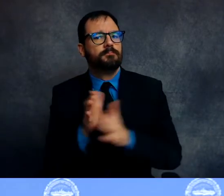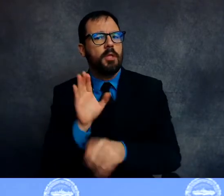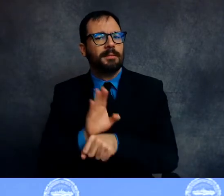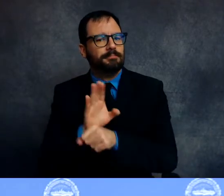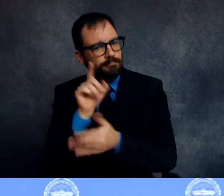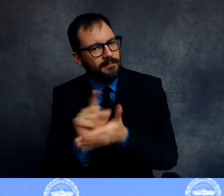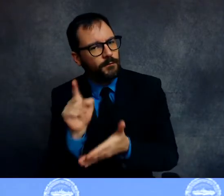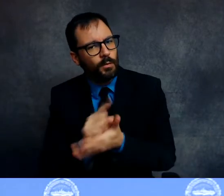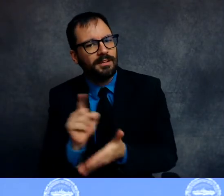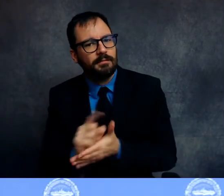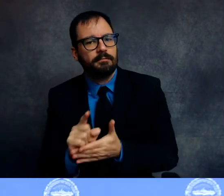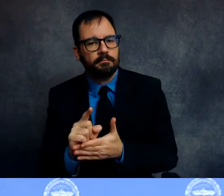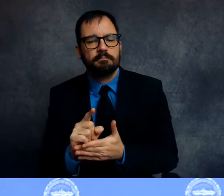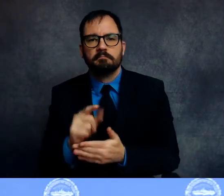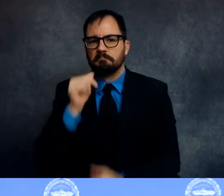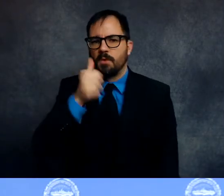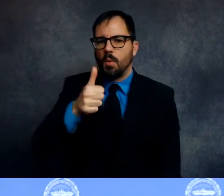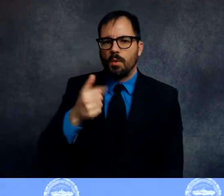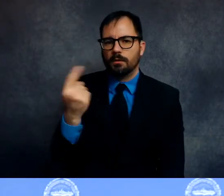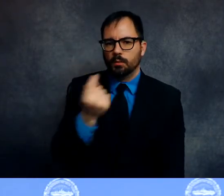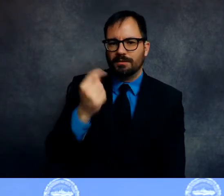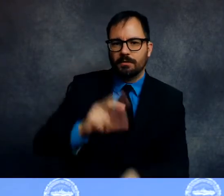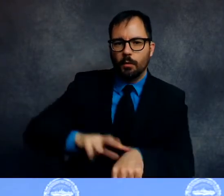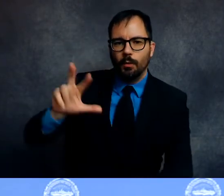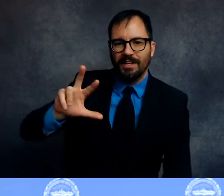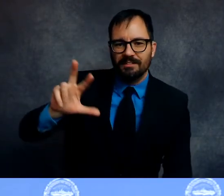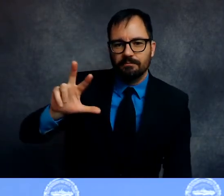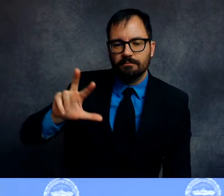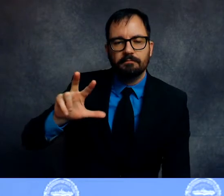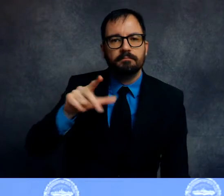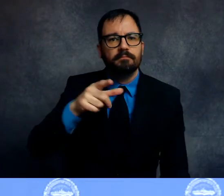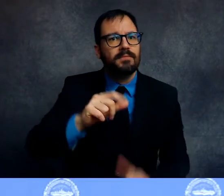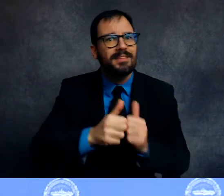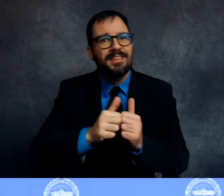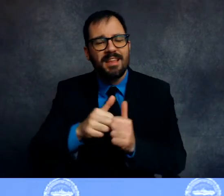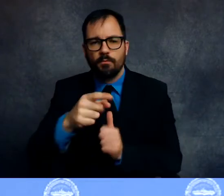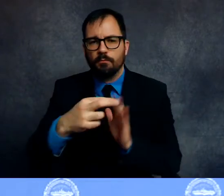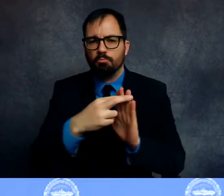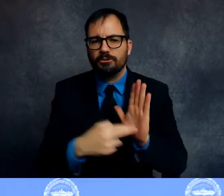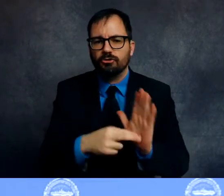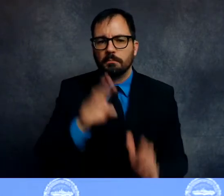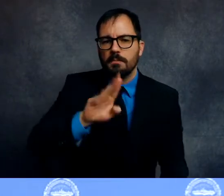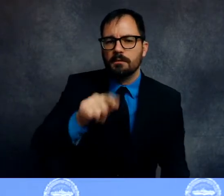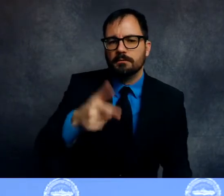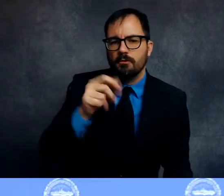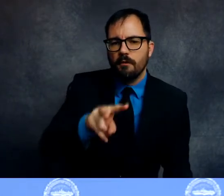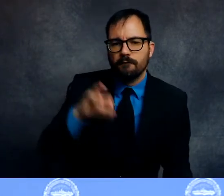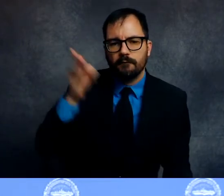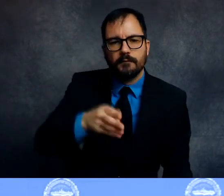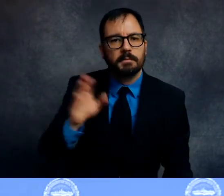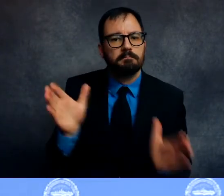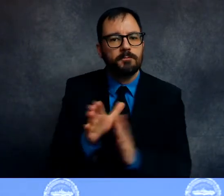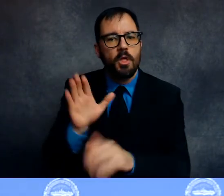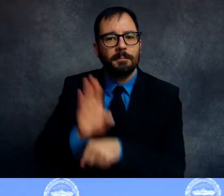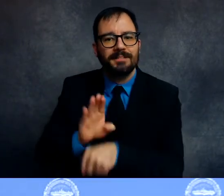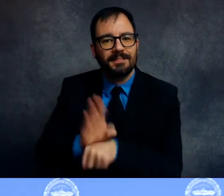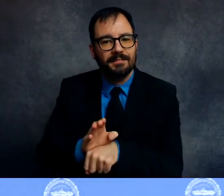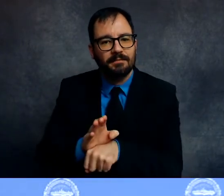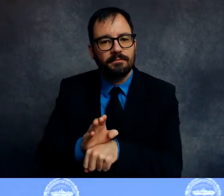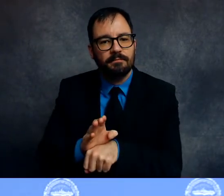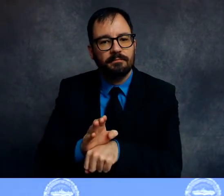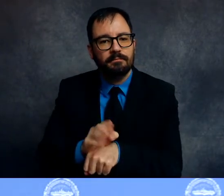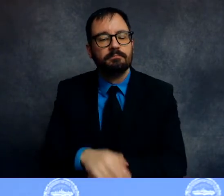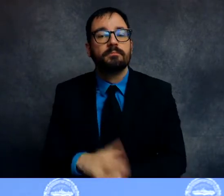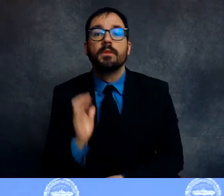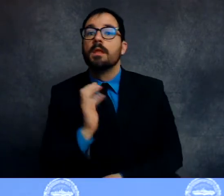move forward. Small businesses can learn more on our weekly small business conference call tomorrow, Tuesday at 3 p.m. You can register